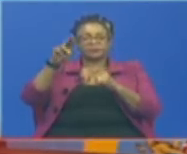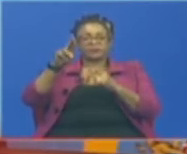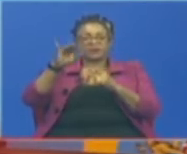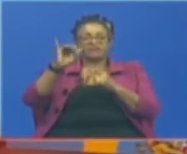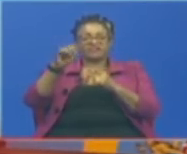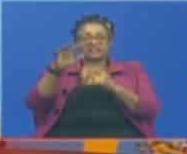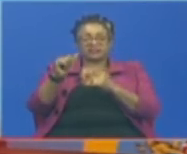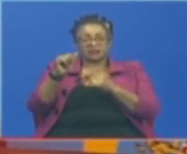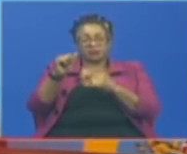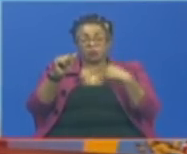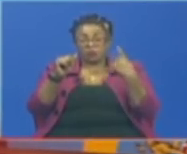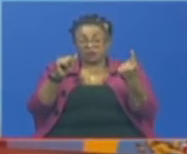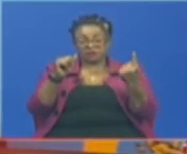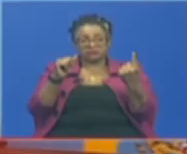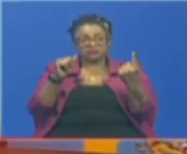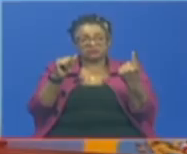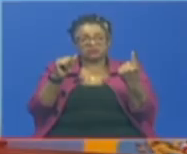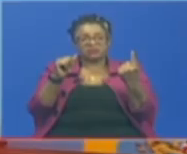1,